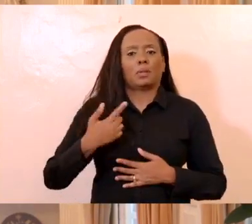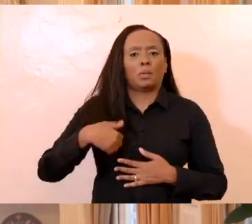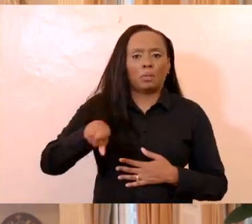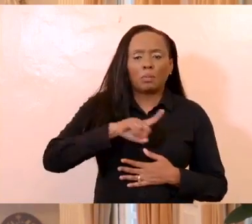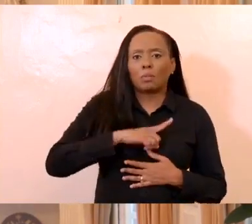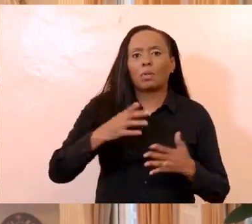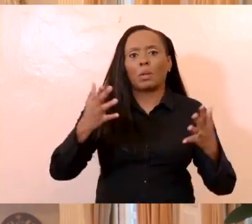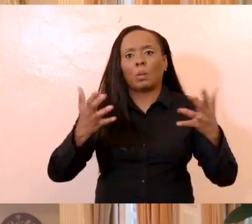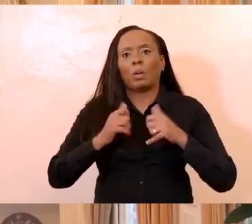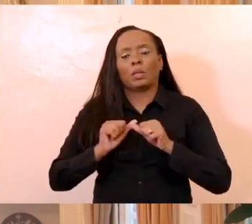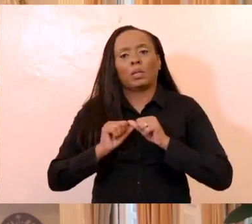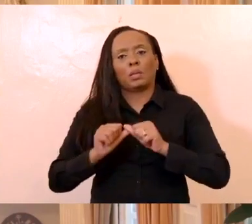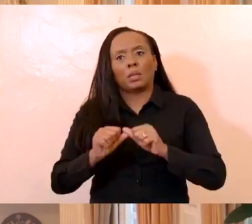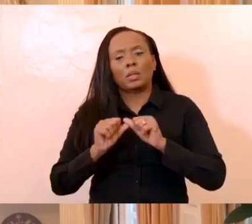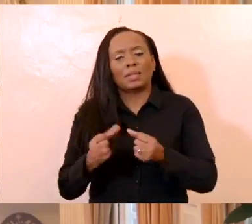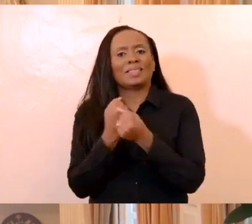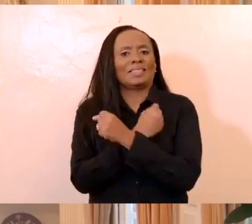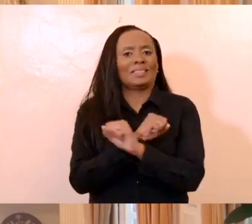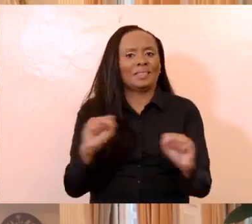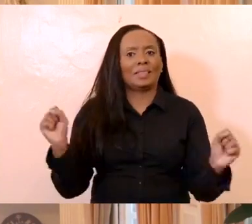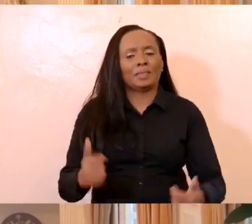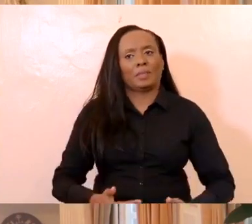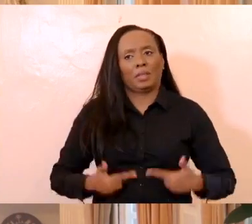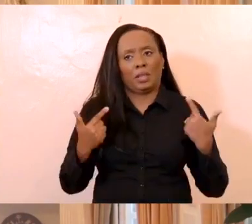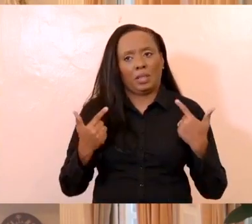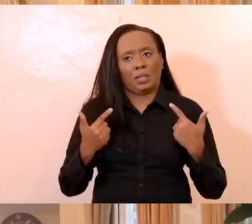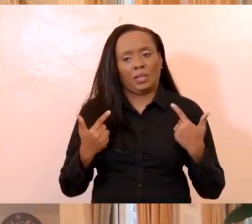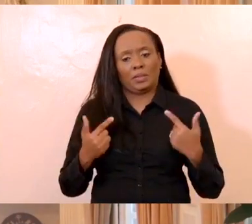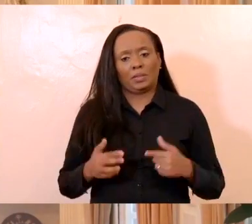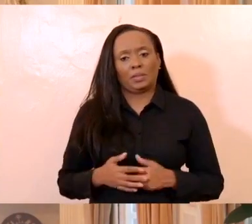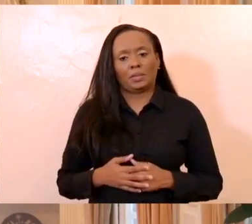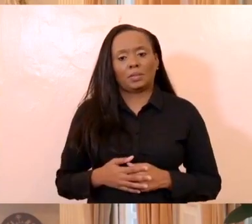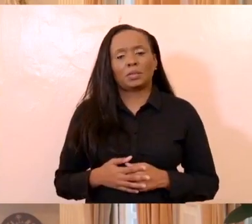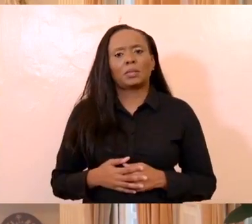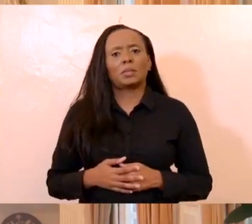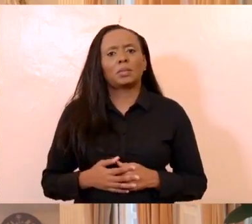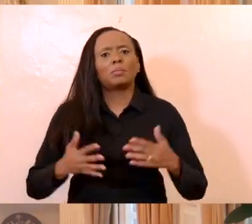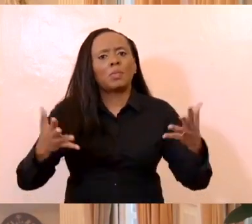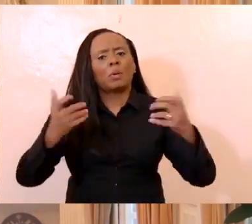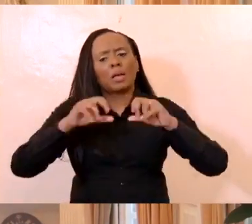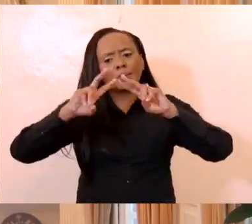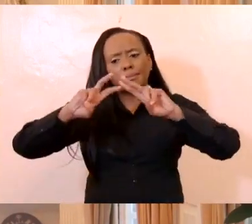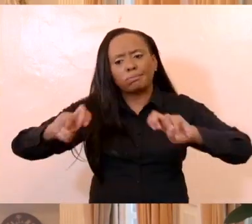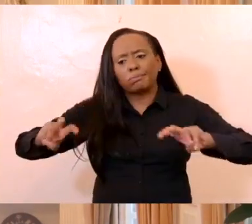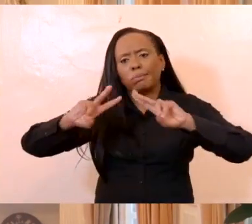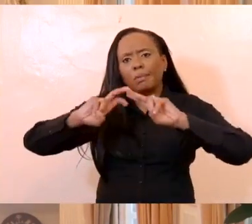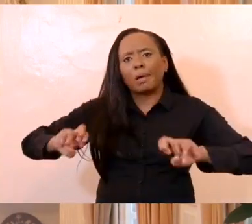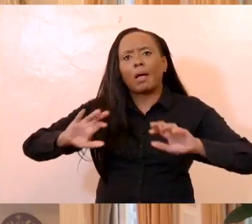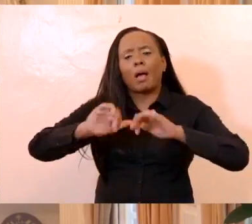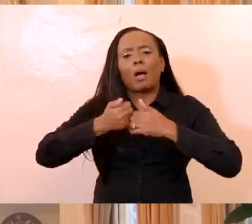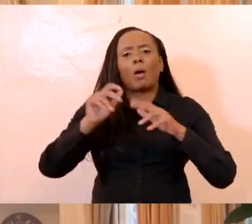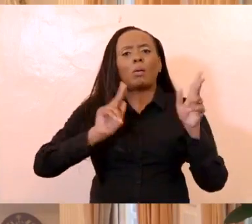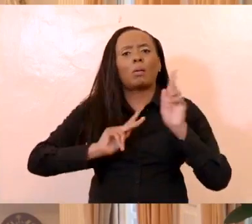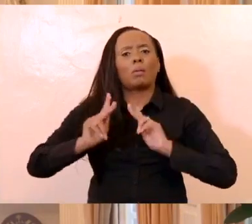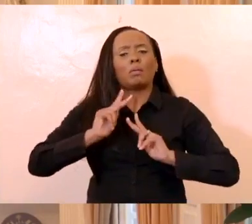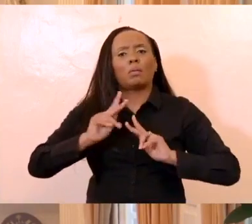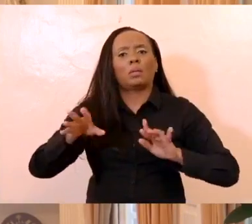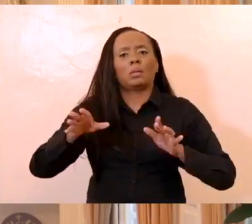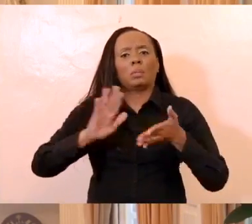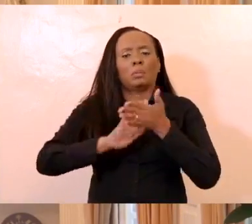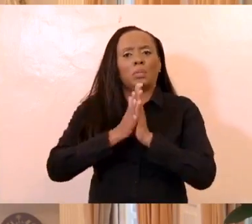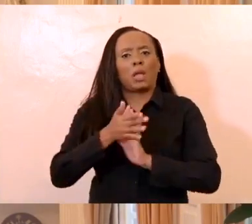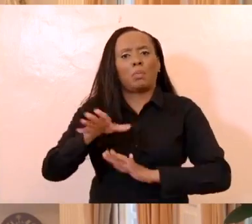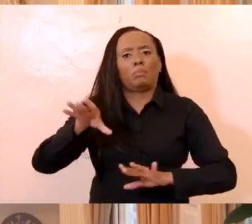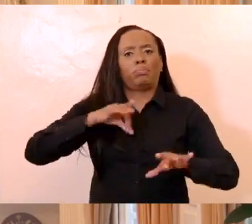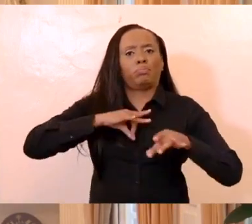to be to save lives. Assessing the level of transmission is key to assessing the